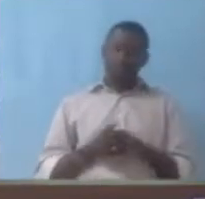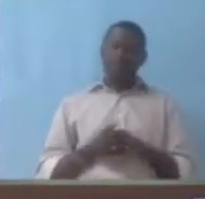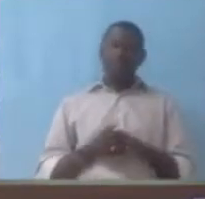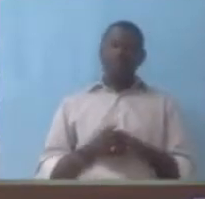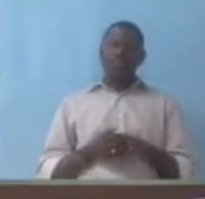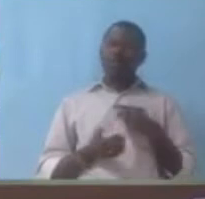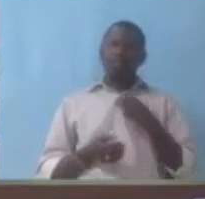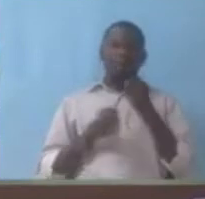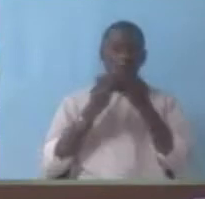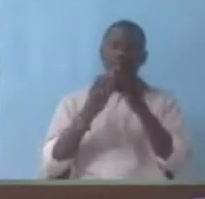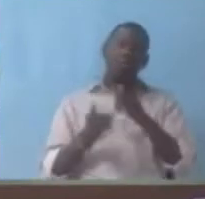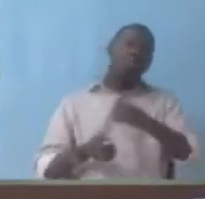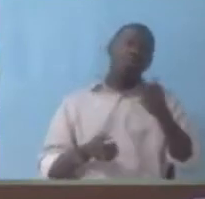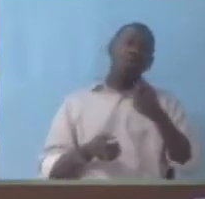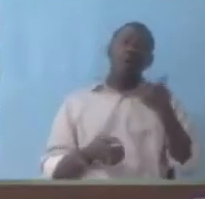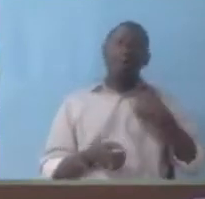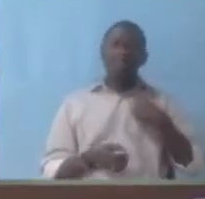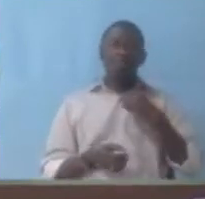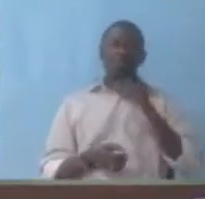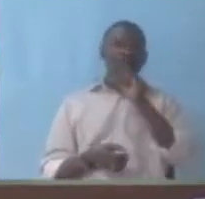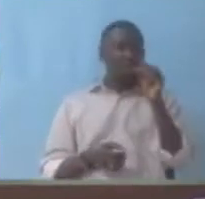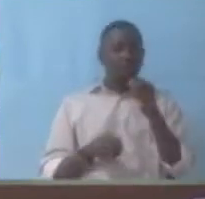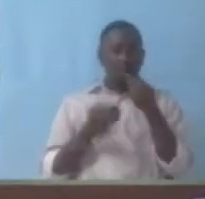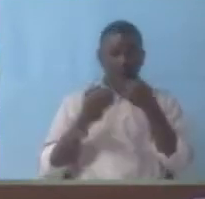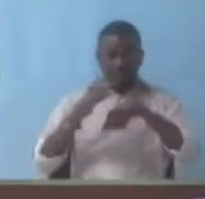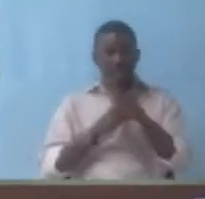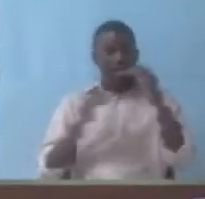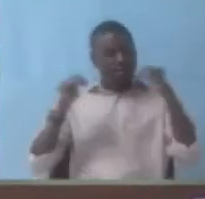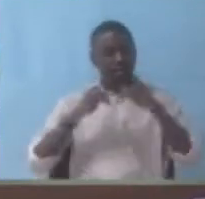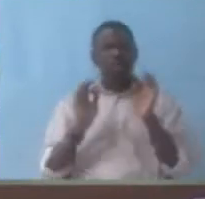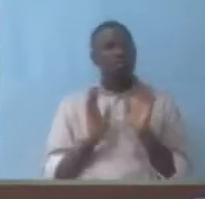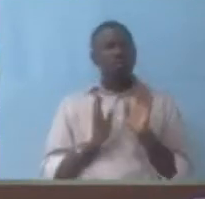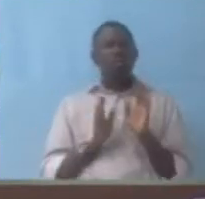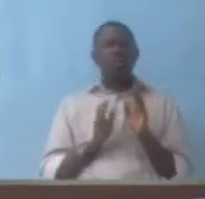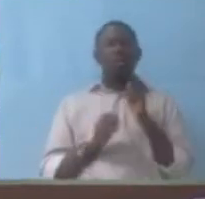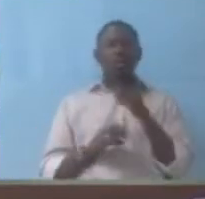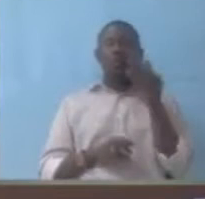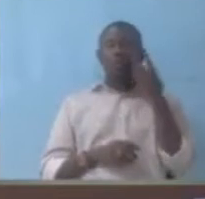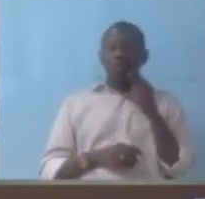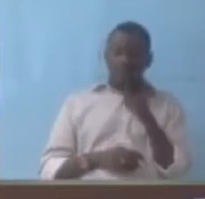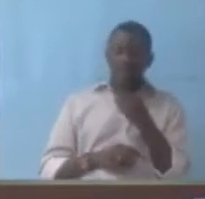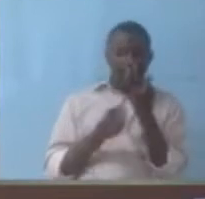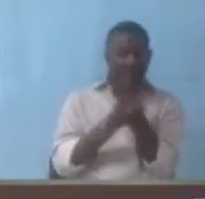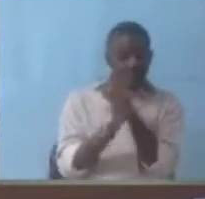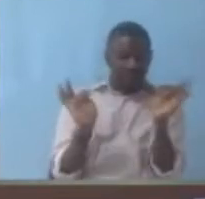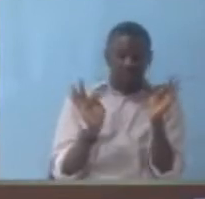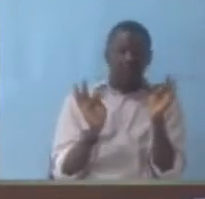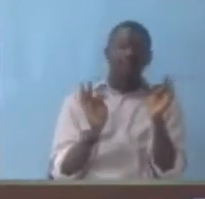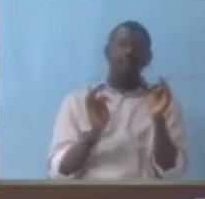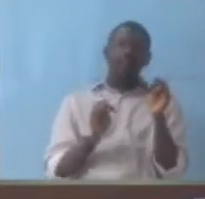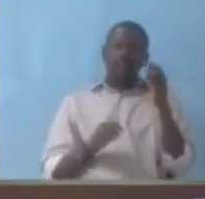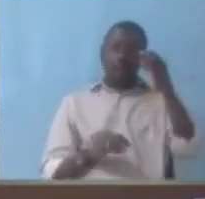persons. Mammo dolu la bulo mama ndi jede wo mitin bulato je. And when he released the attorney general and I went with the